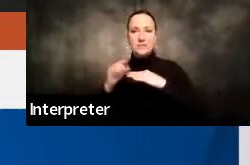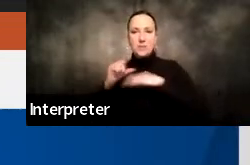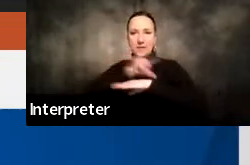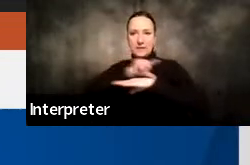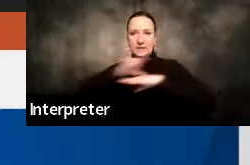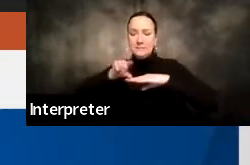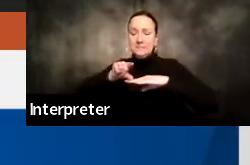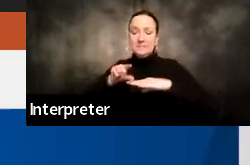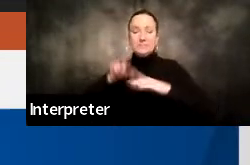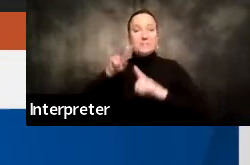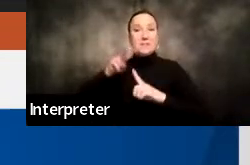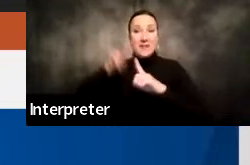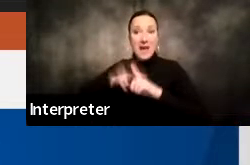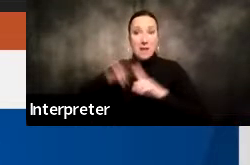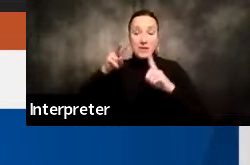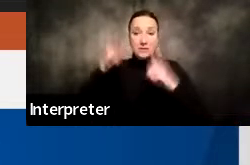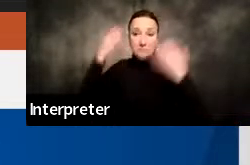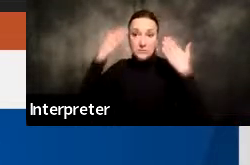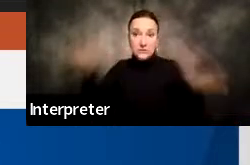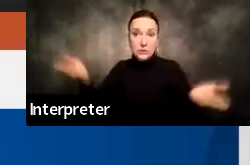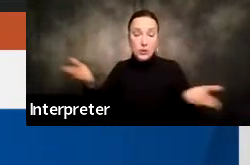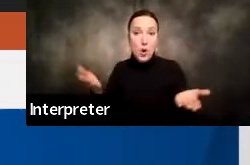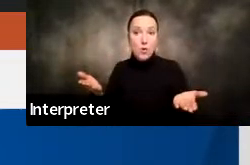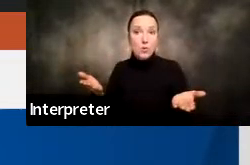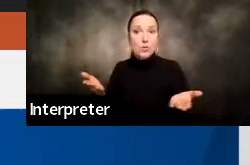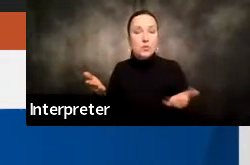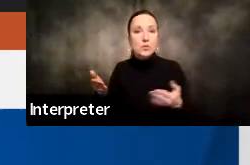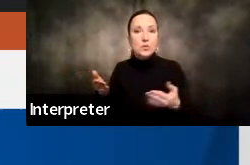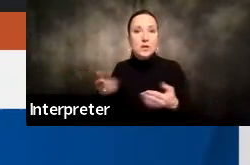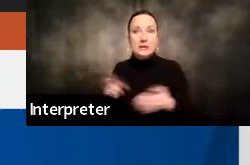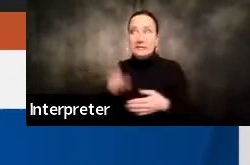not aware that the zoning ordinance required